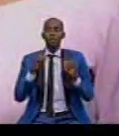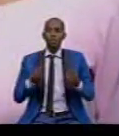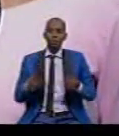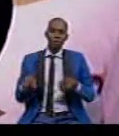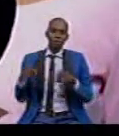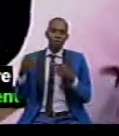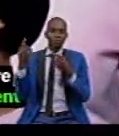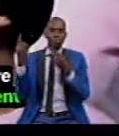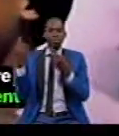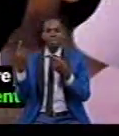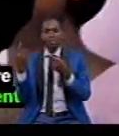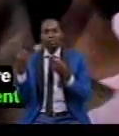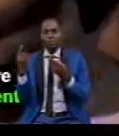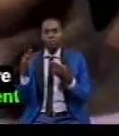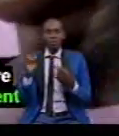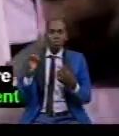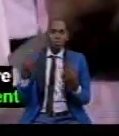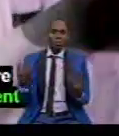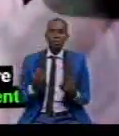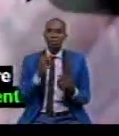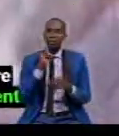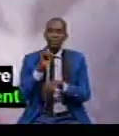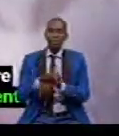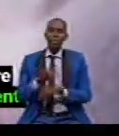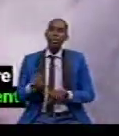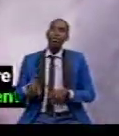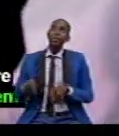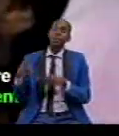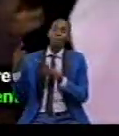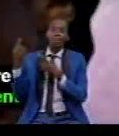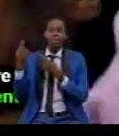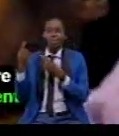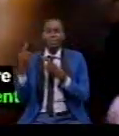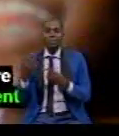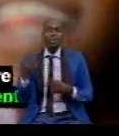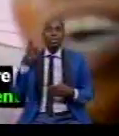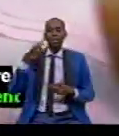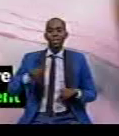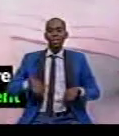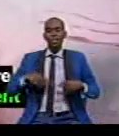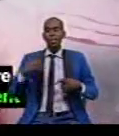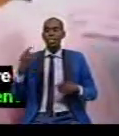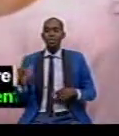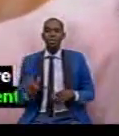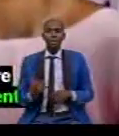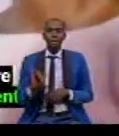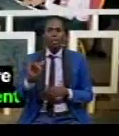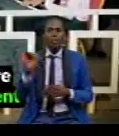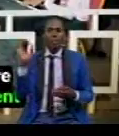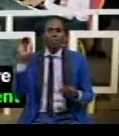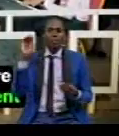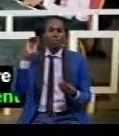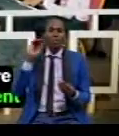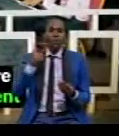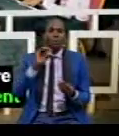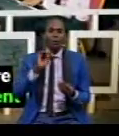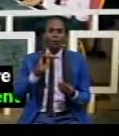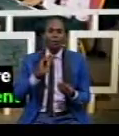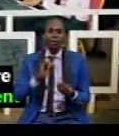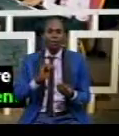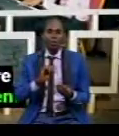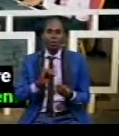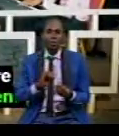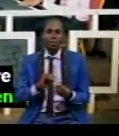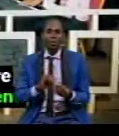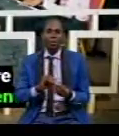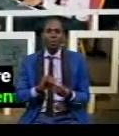life tonight, in Jesus' name. Matthew chapter 18, verse